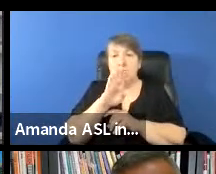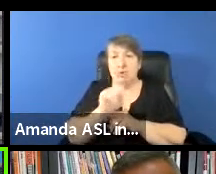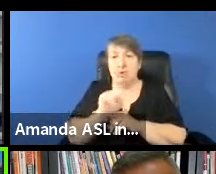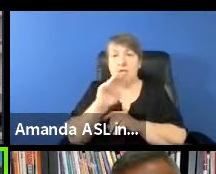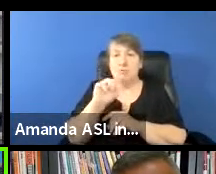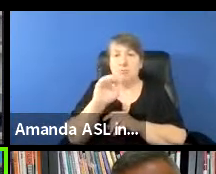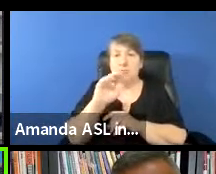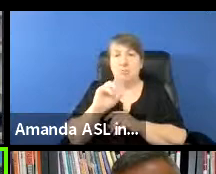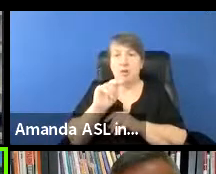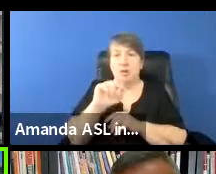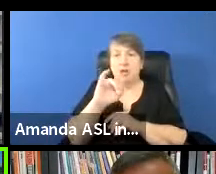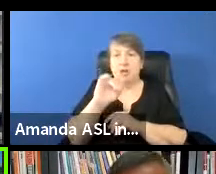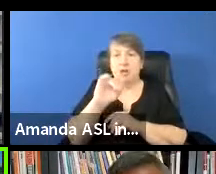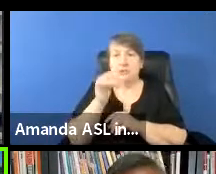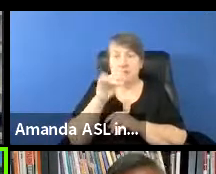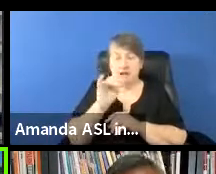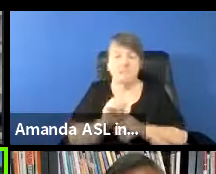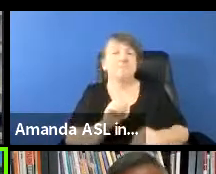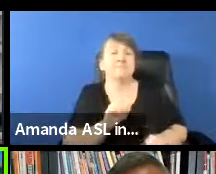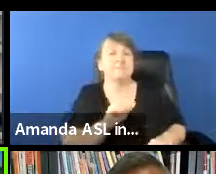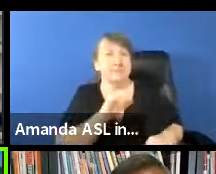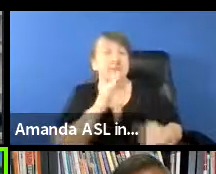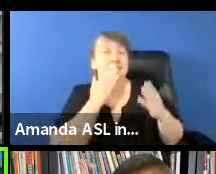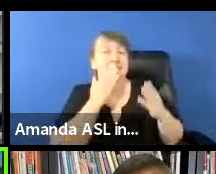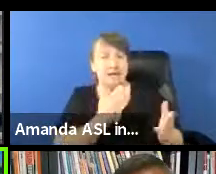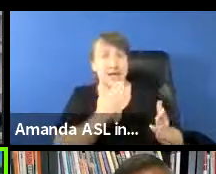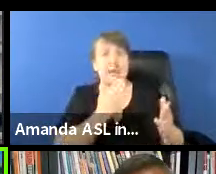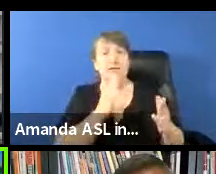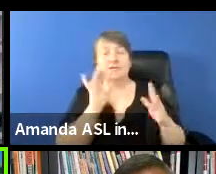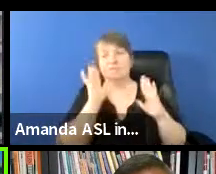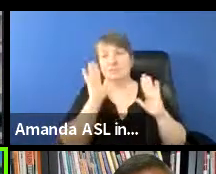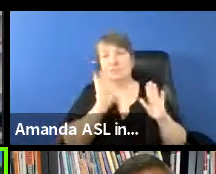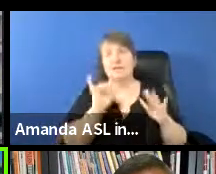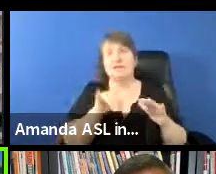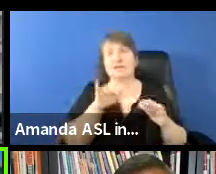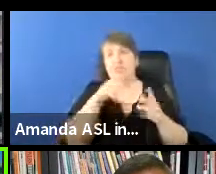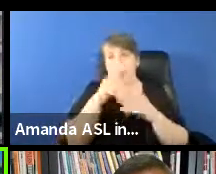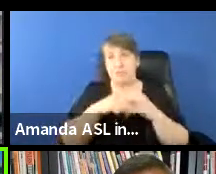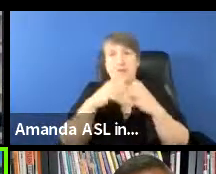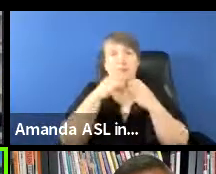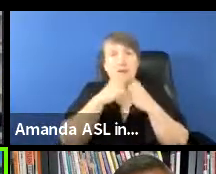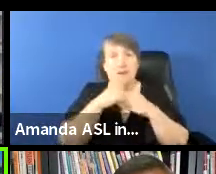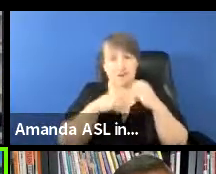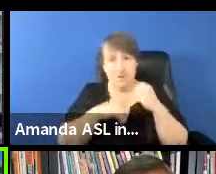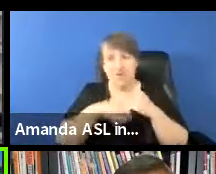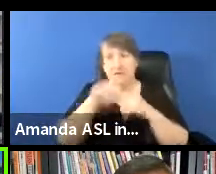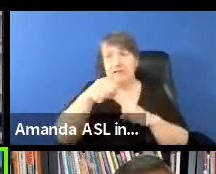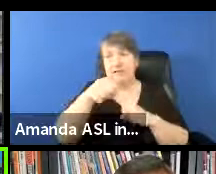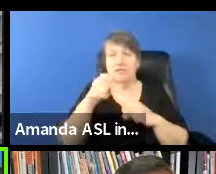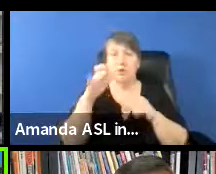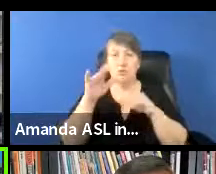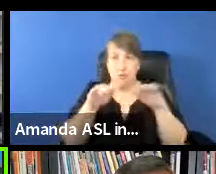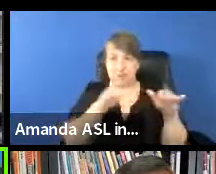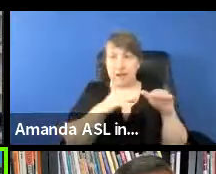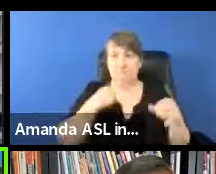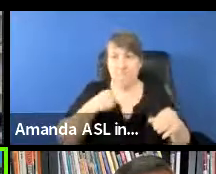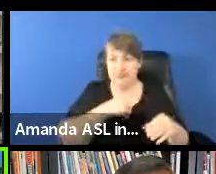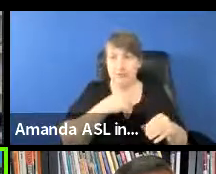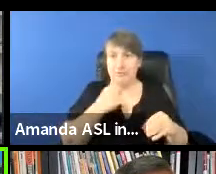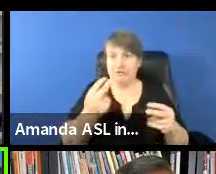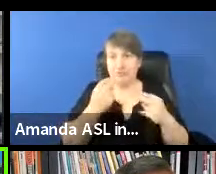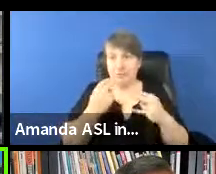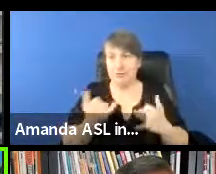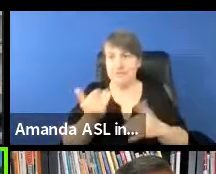Thank you, Tom. Just great comments. And they are indeed things that our program cares about. I want to remind your members and viewers that tonight